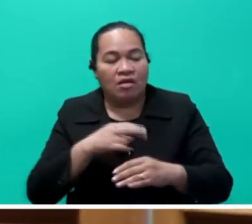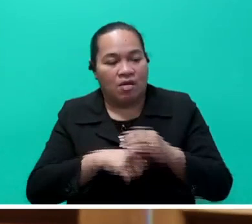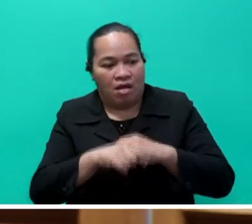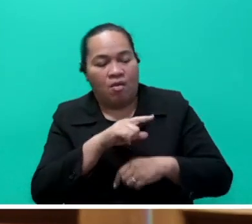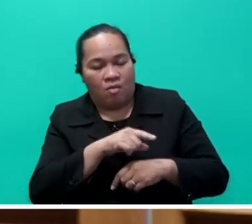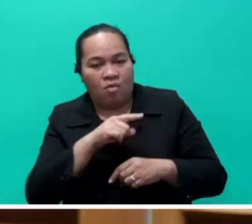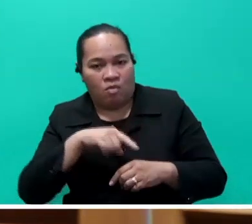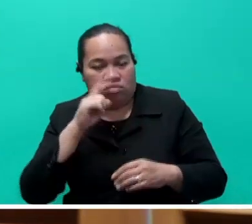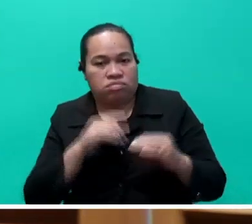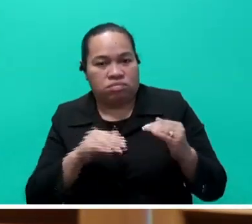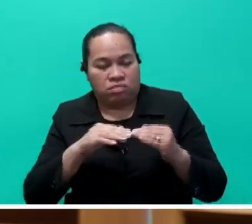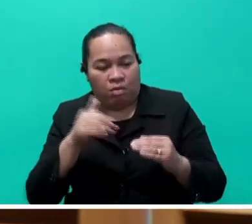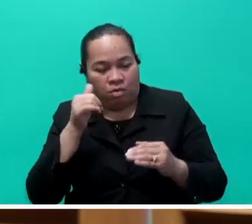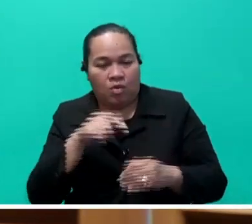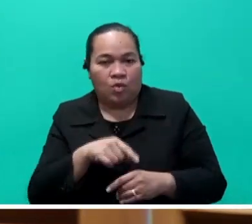Mr. Speaker, sir,